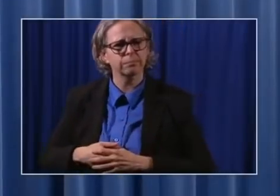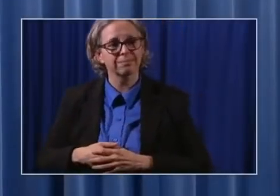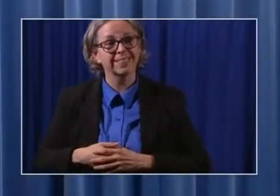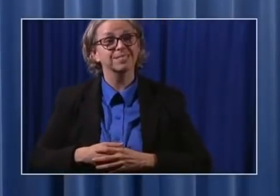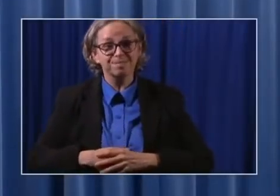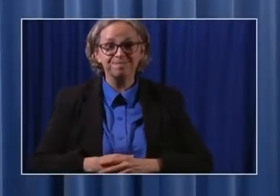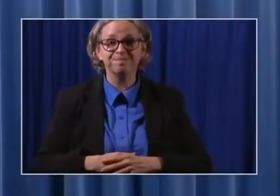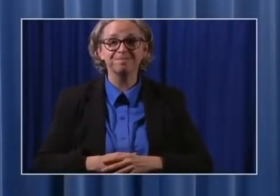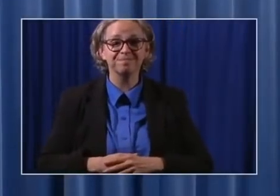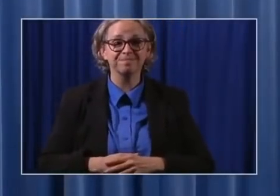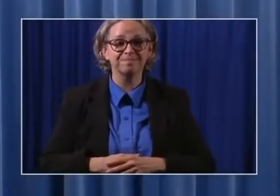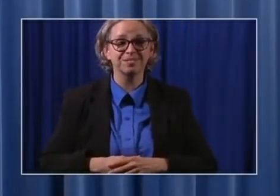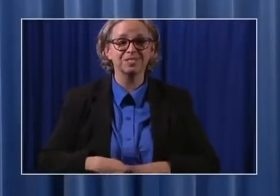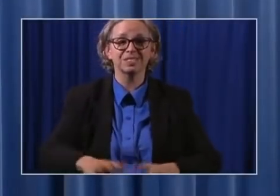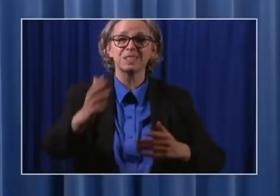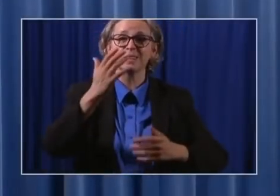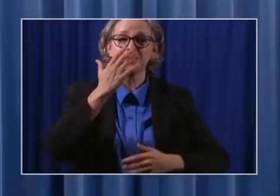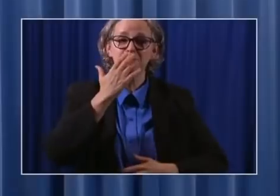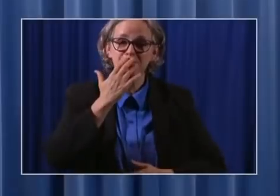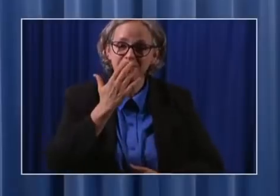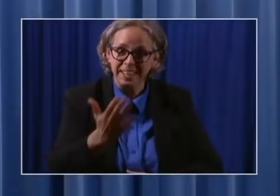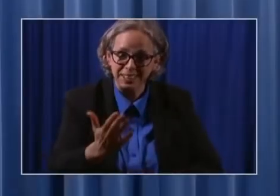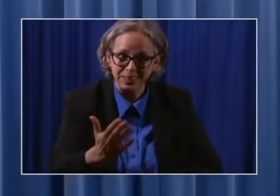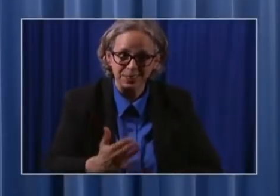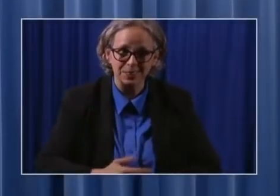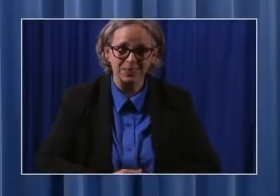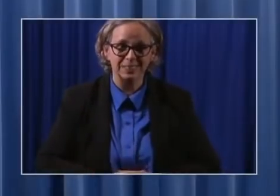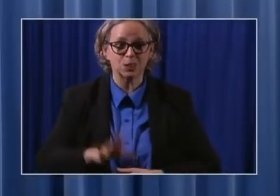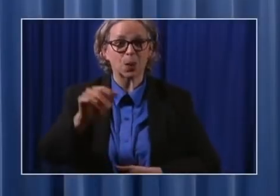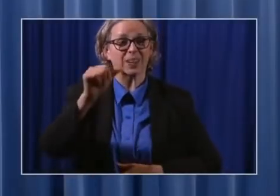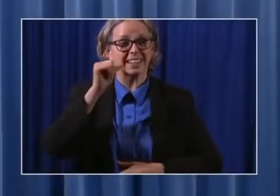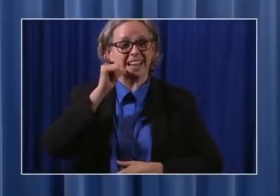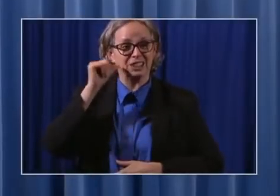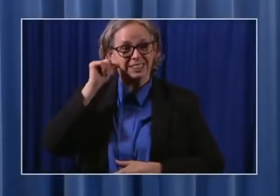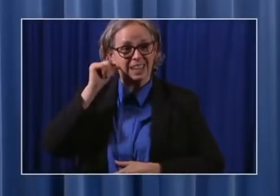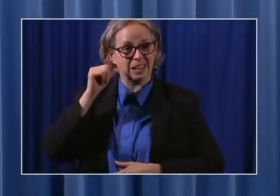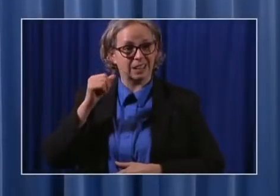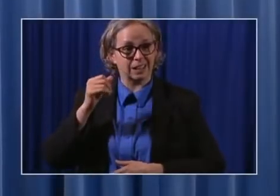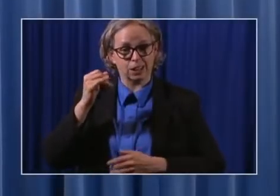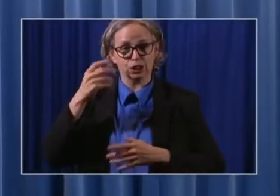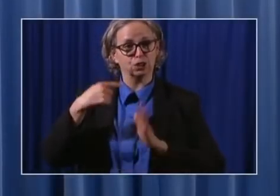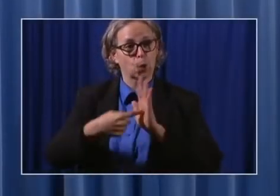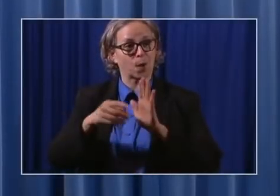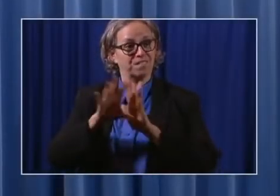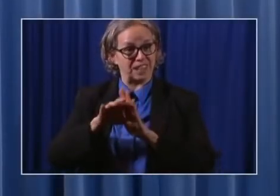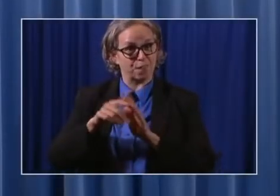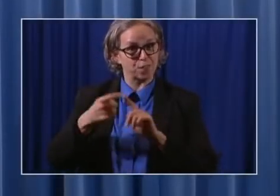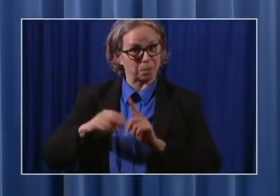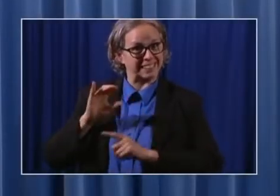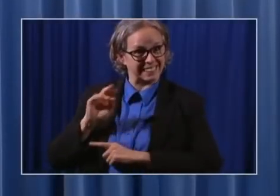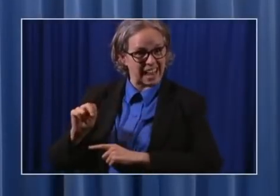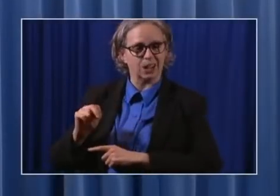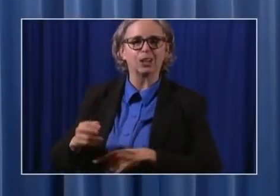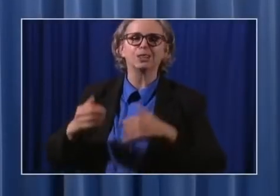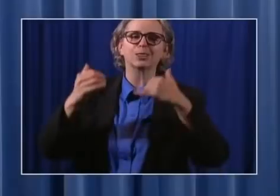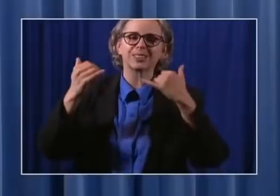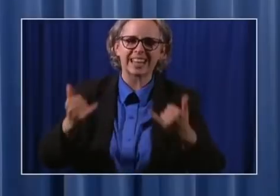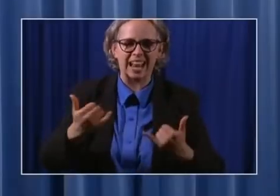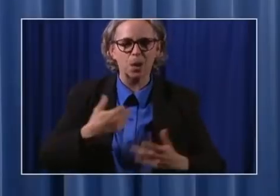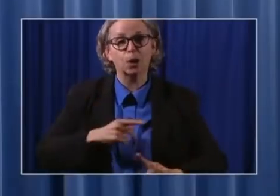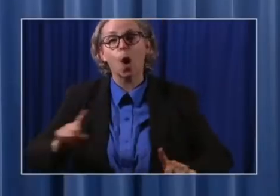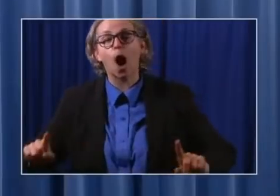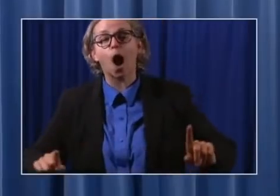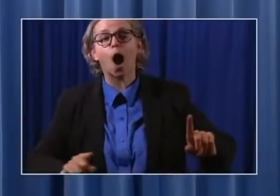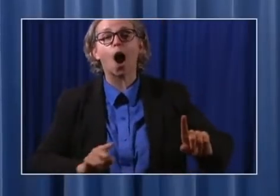Thank you, Kevin. We'll go to the end. Yesterday we ended with a video from Cincinnati. Today we take a trip up